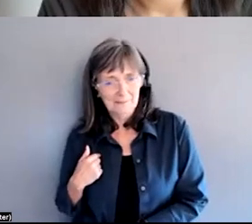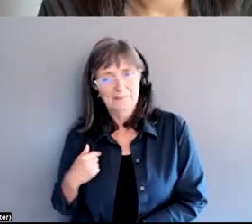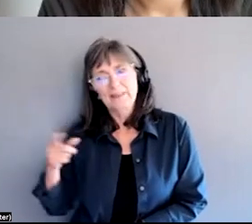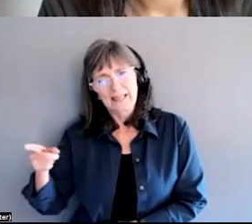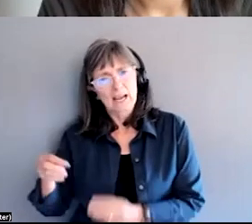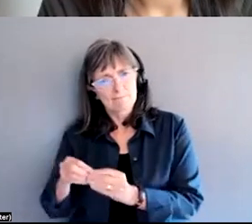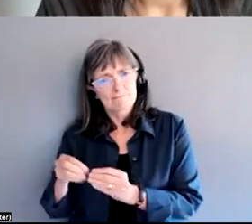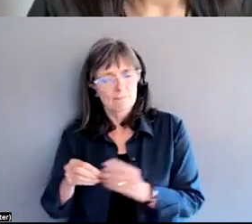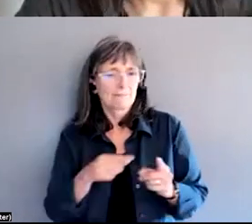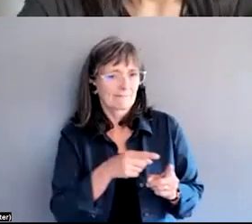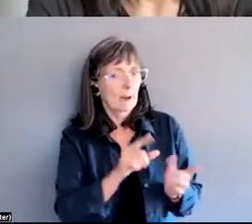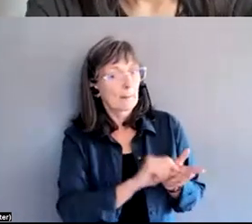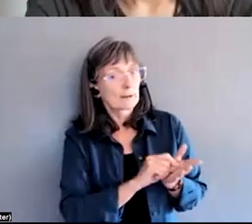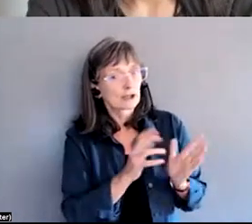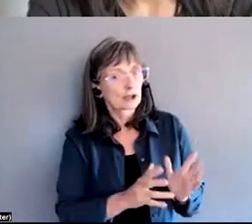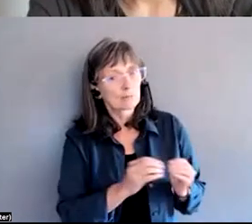arm's length. But